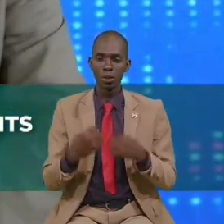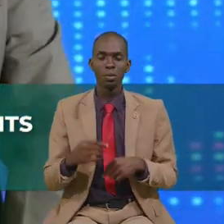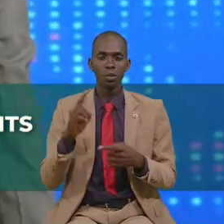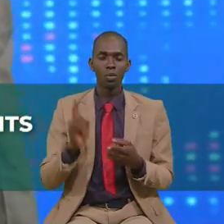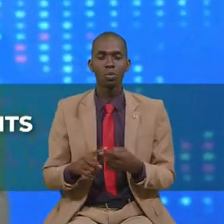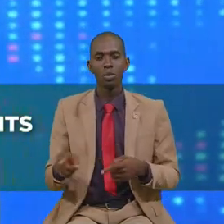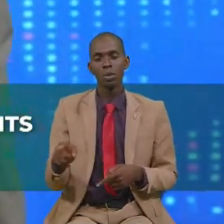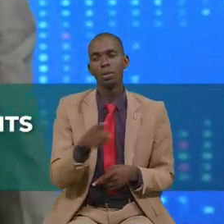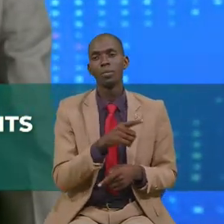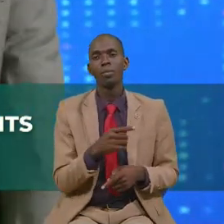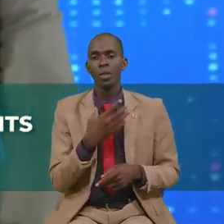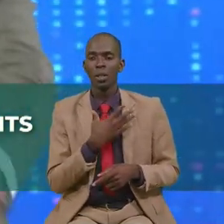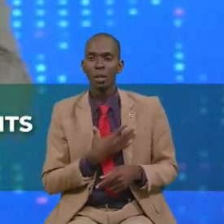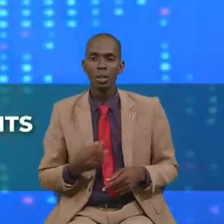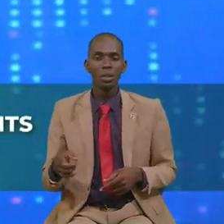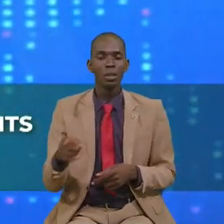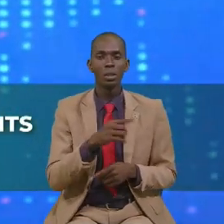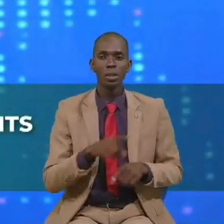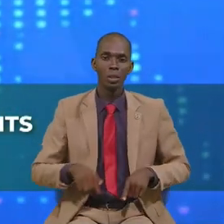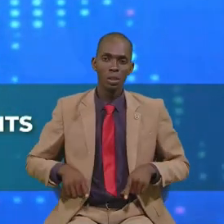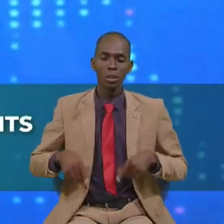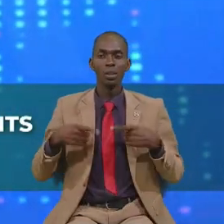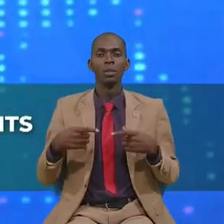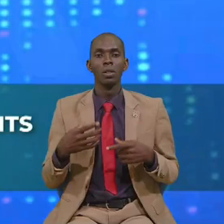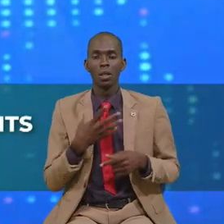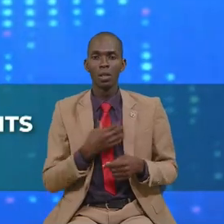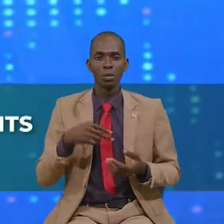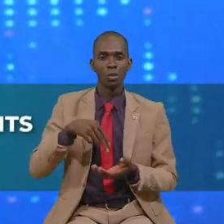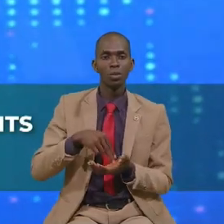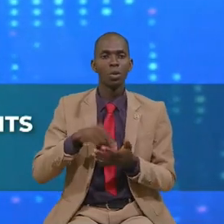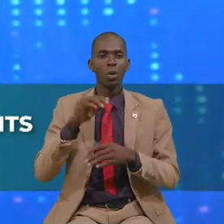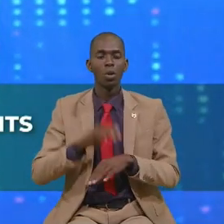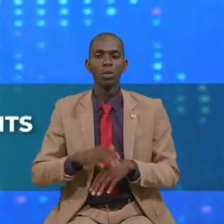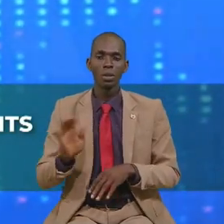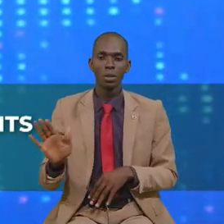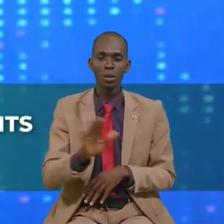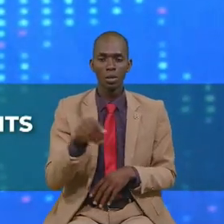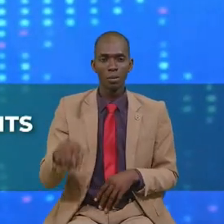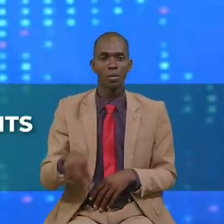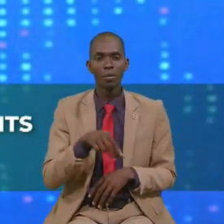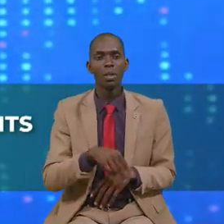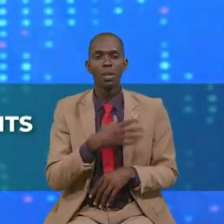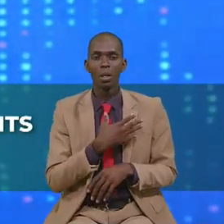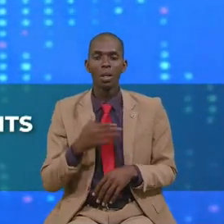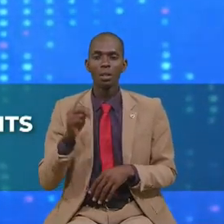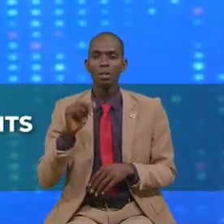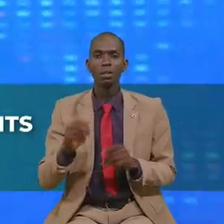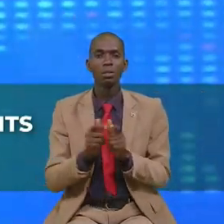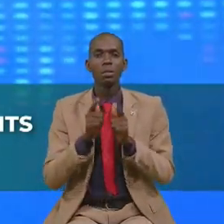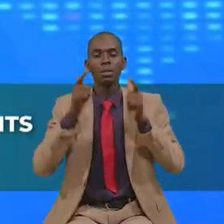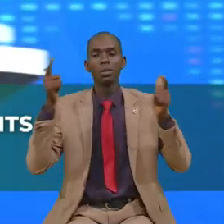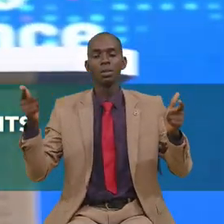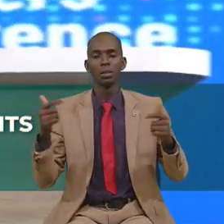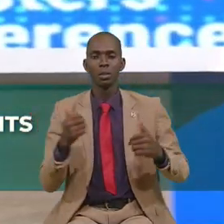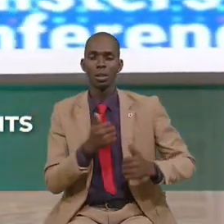them, and they lived and stood up upon their feet, an exceeding